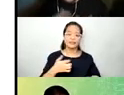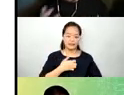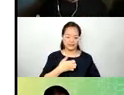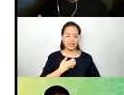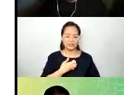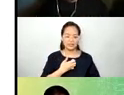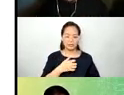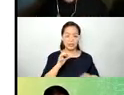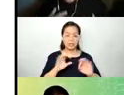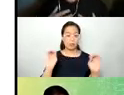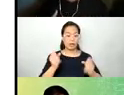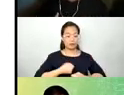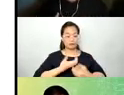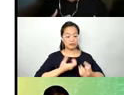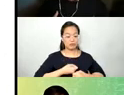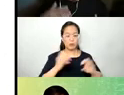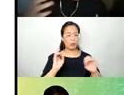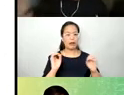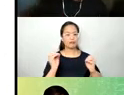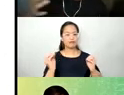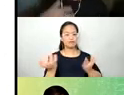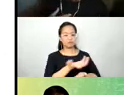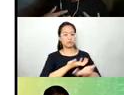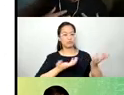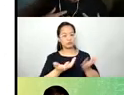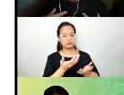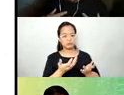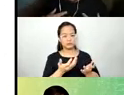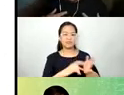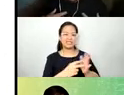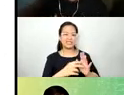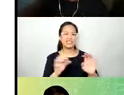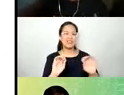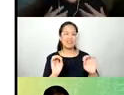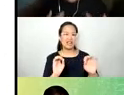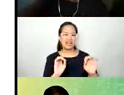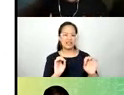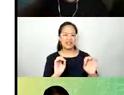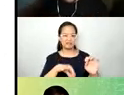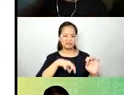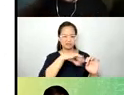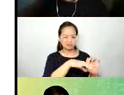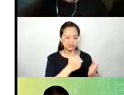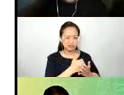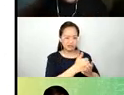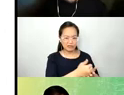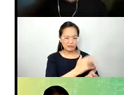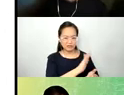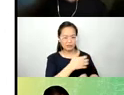talk about it, in that same way, we don't partake in their emotions, then what we have is just delusion.